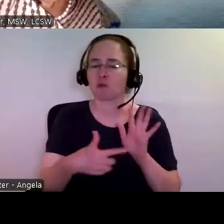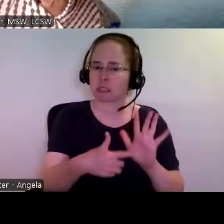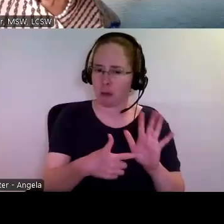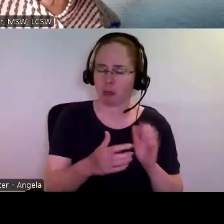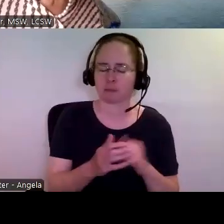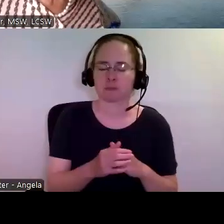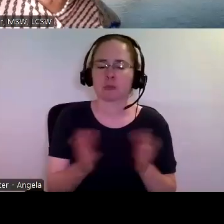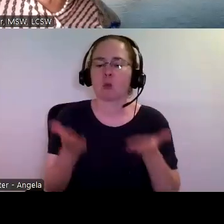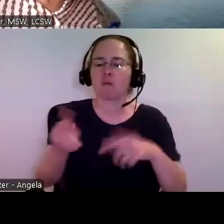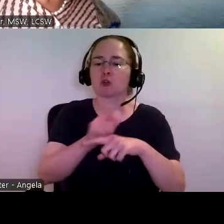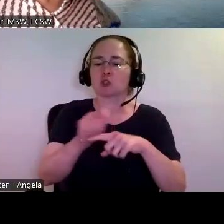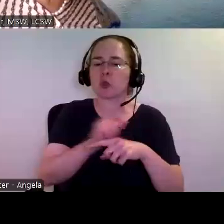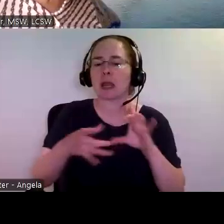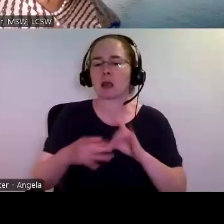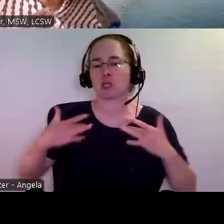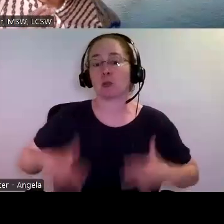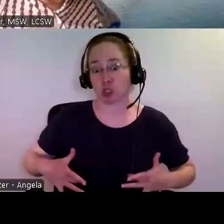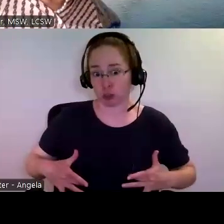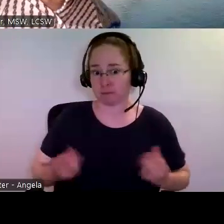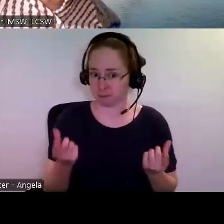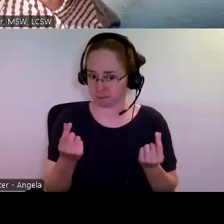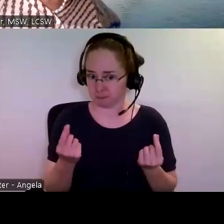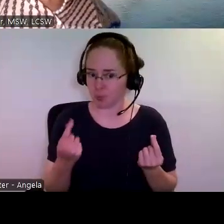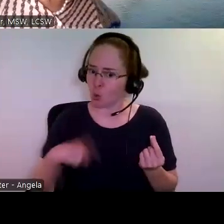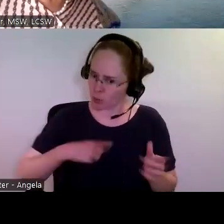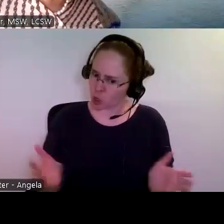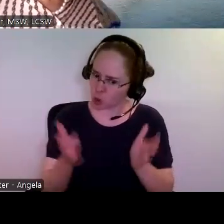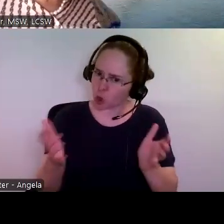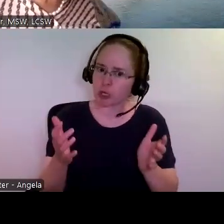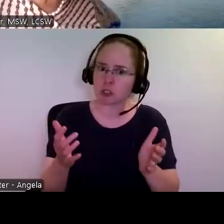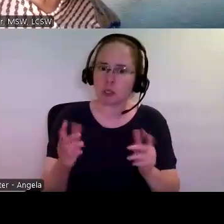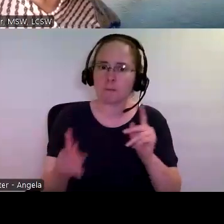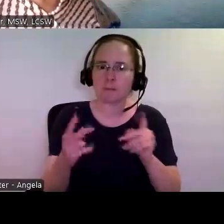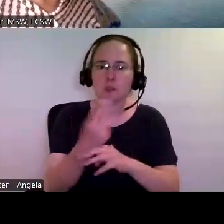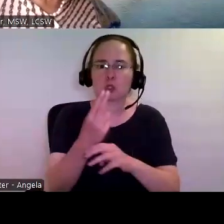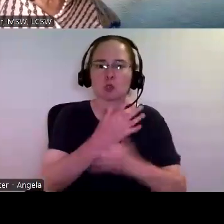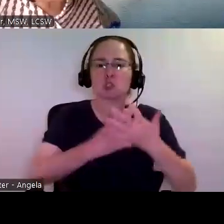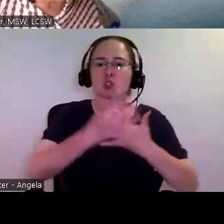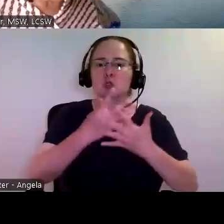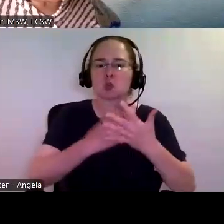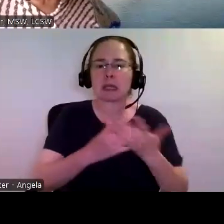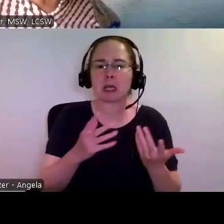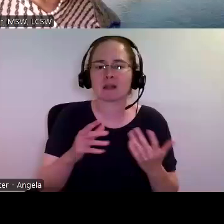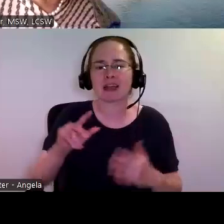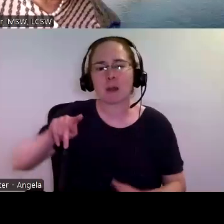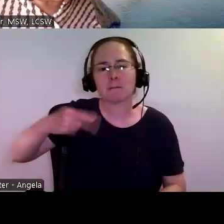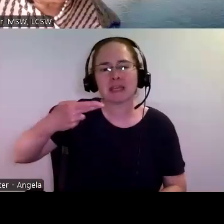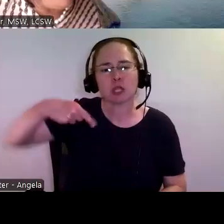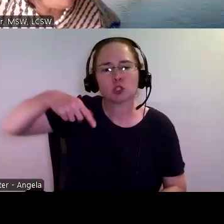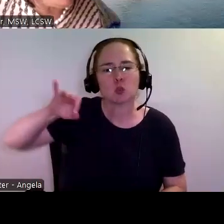we do a training on depression where we actually encourage the use of a screening instrument such as a PHQ-9 or